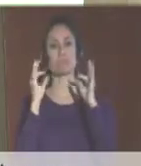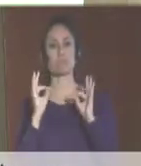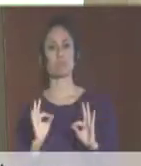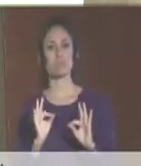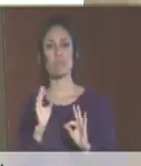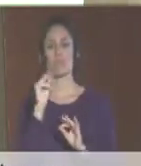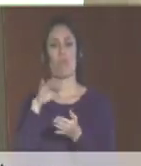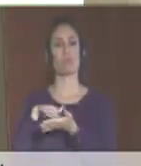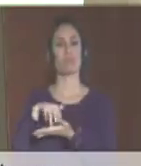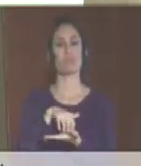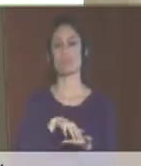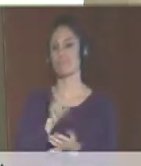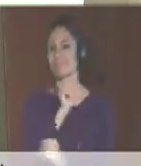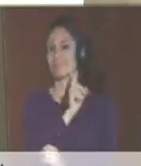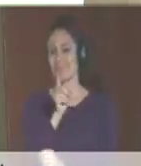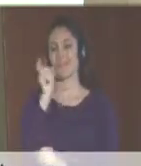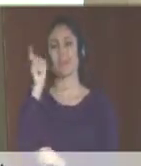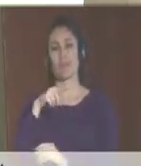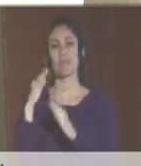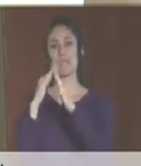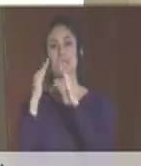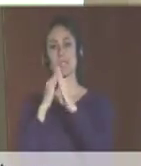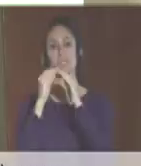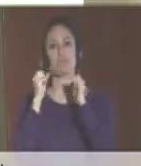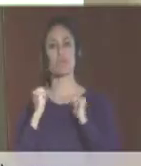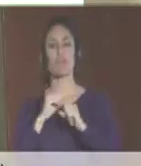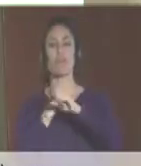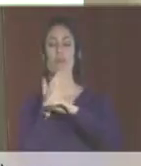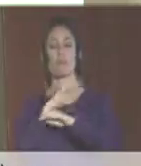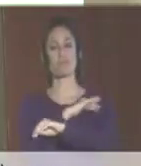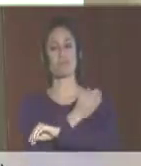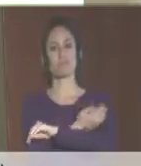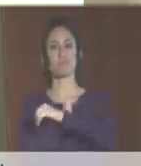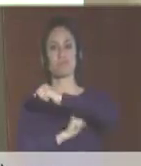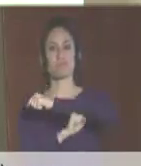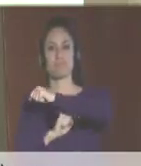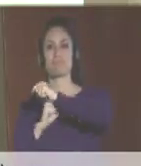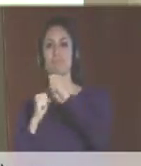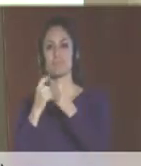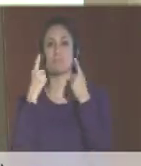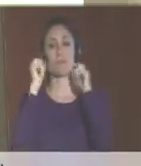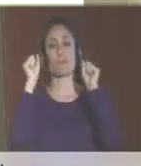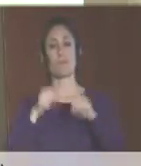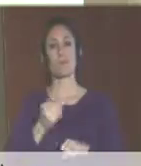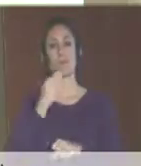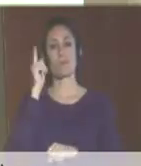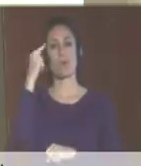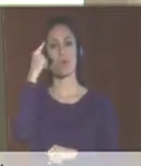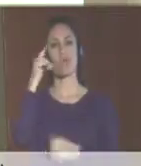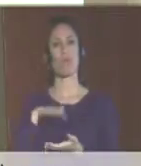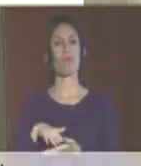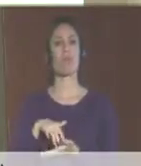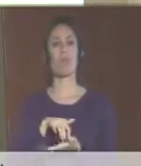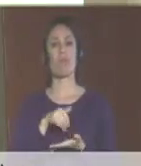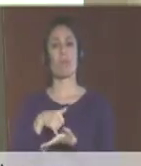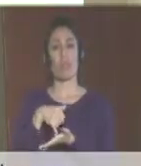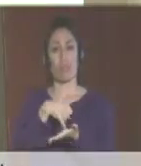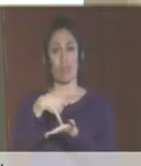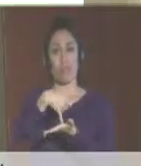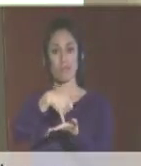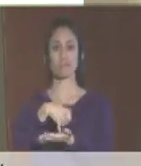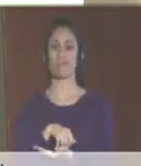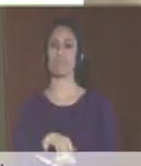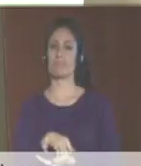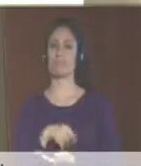suitable living locations that will be less vulnerable. And that is why the highlighted area that local